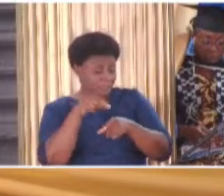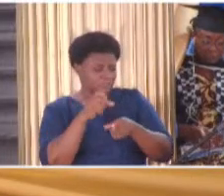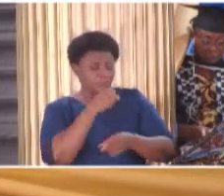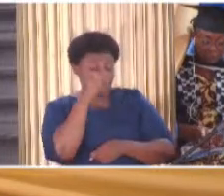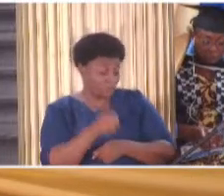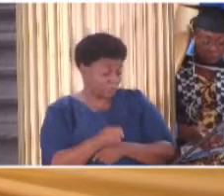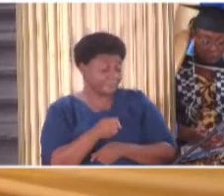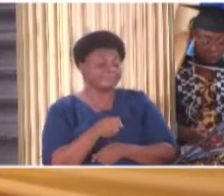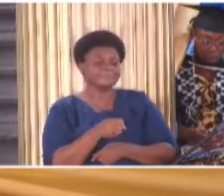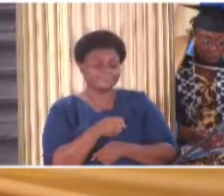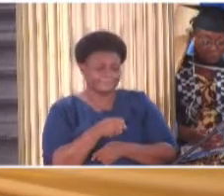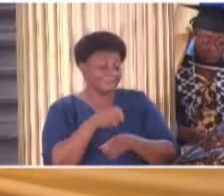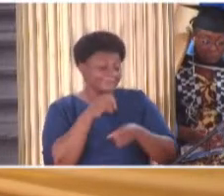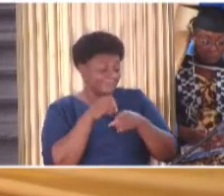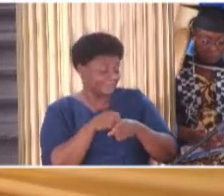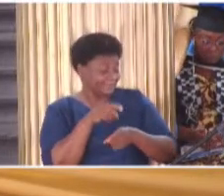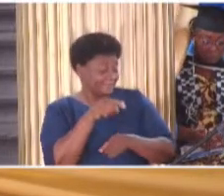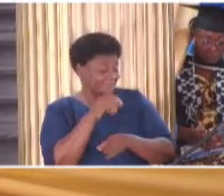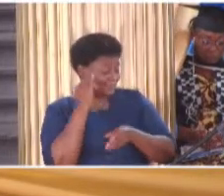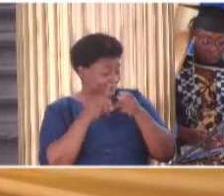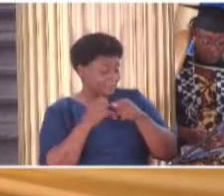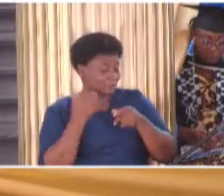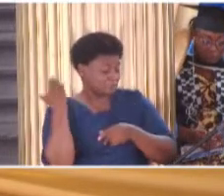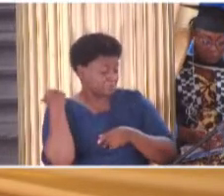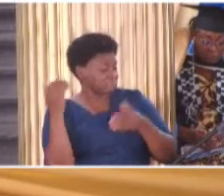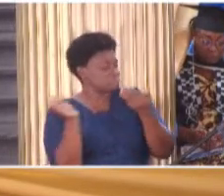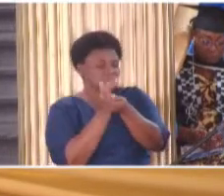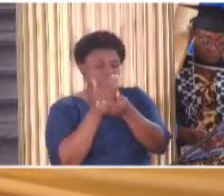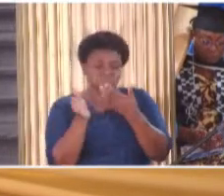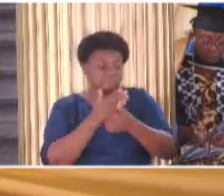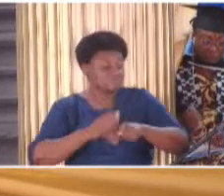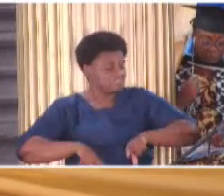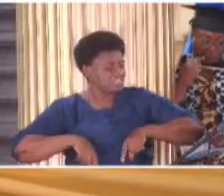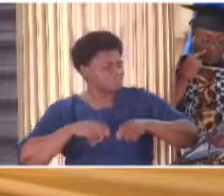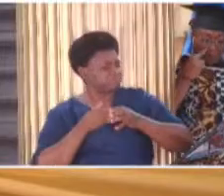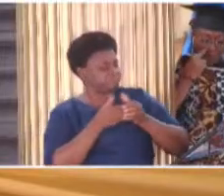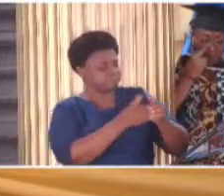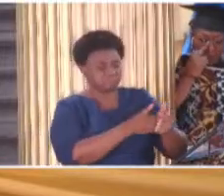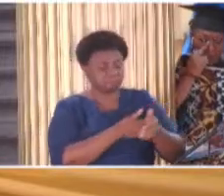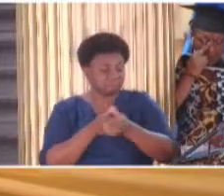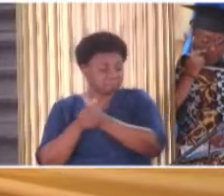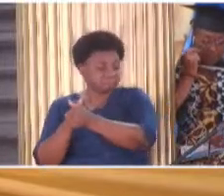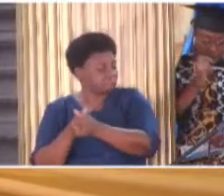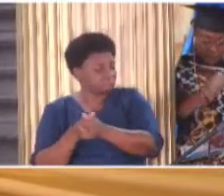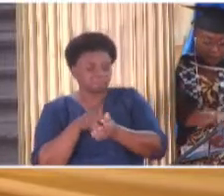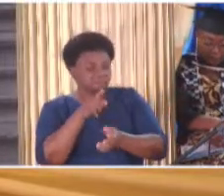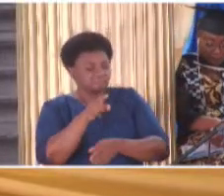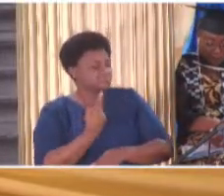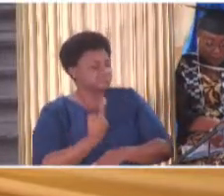assurance reminds us that no matter where life takes us, we are never alone.